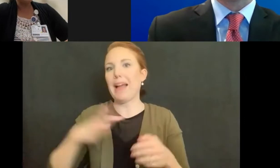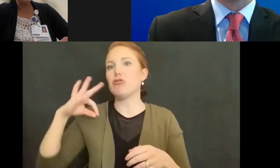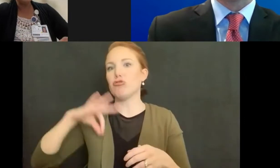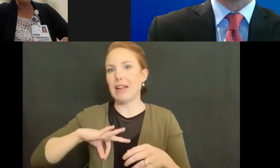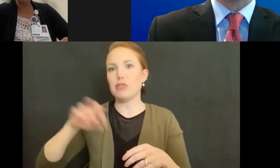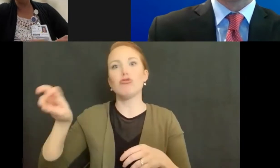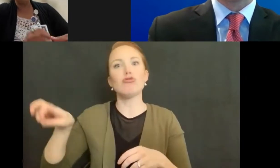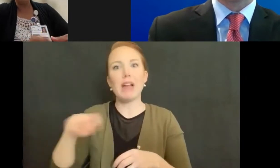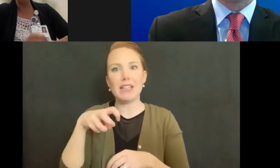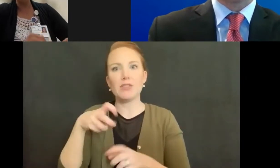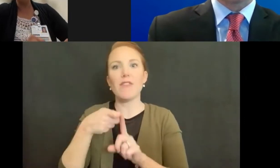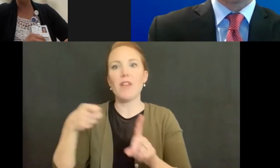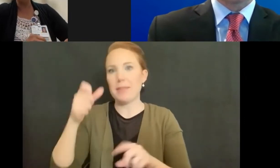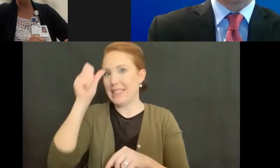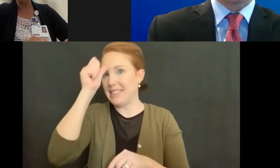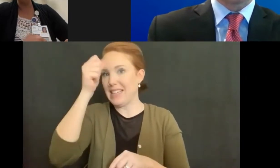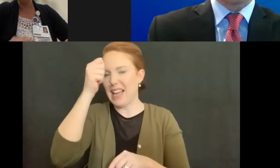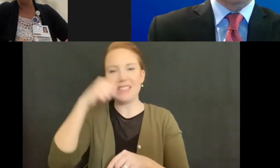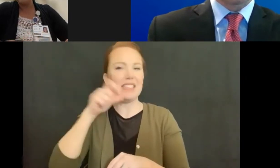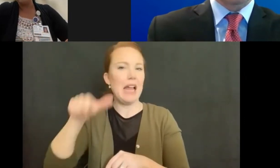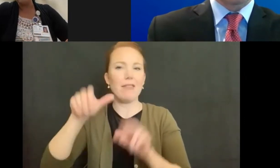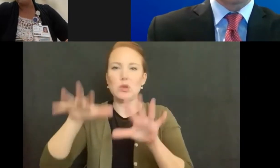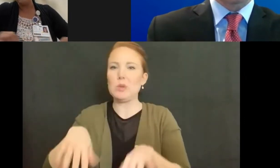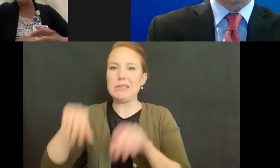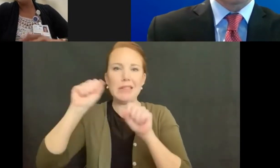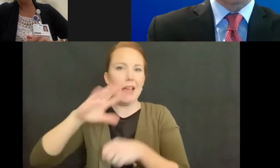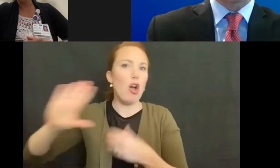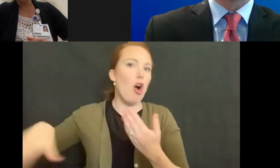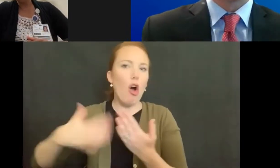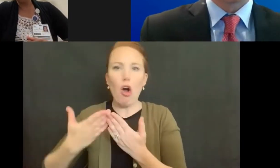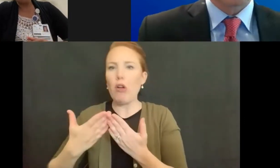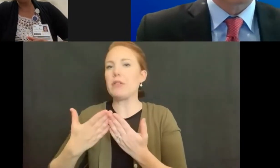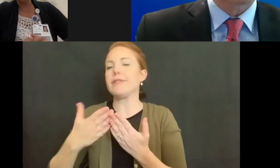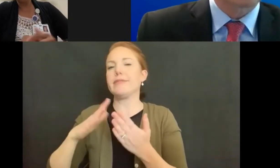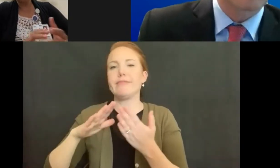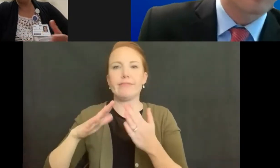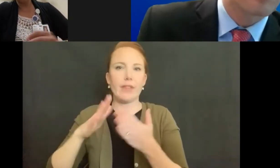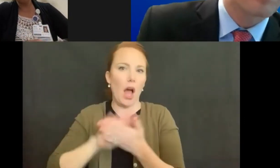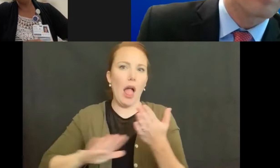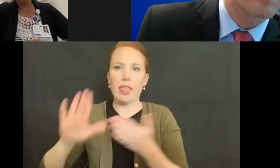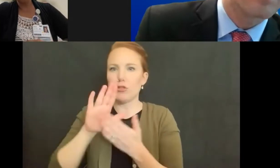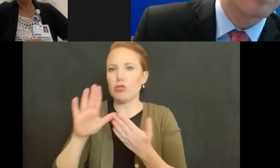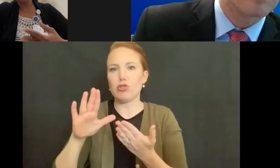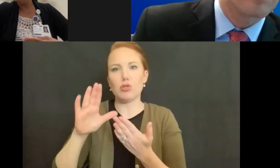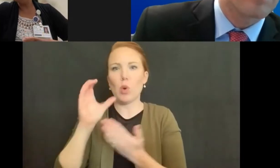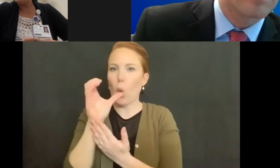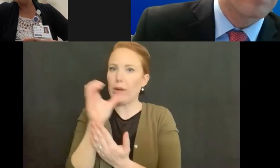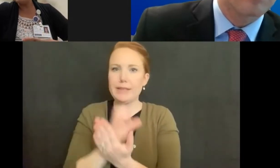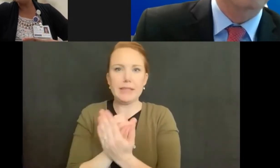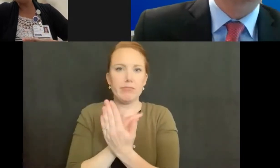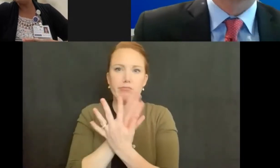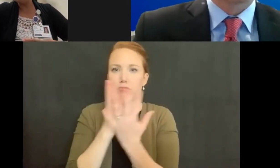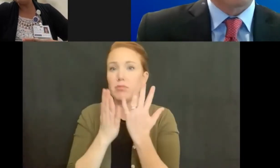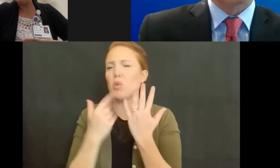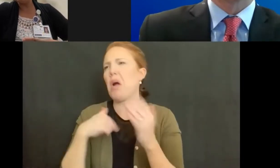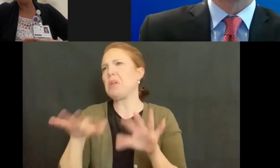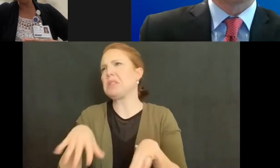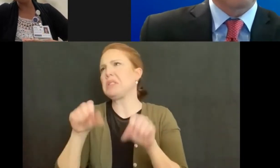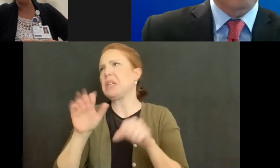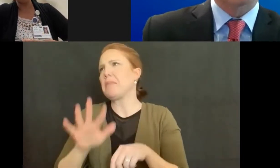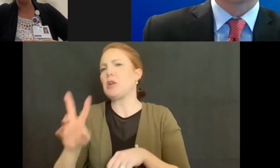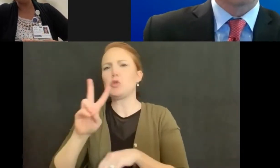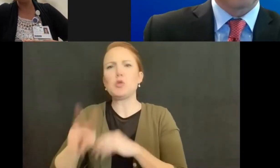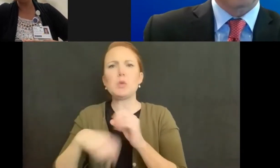from India, I didn't have to go through all 4 year college. So I probably did 2 year instead of the